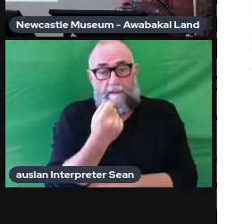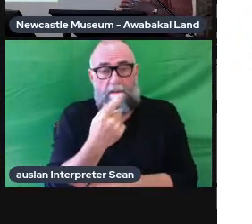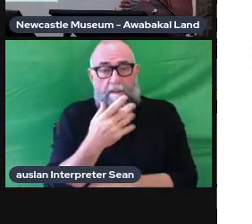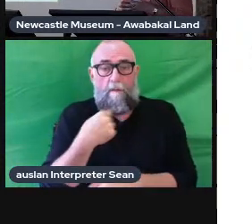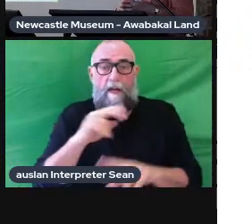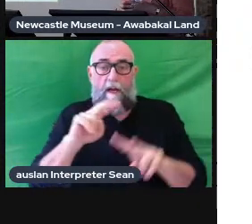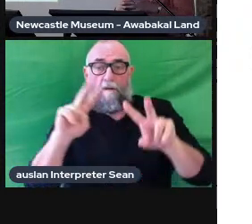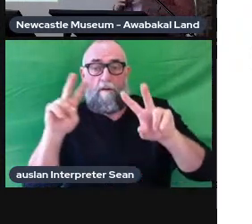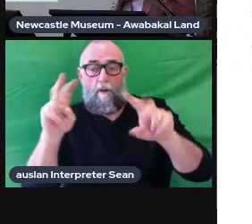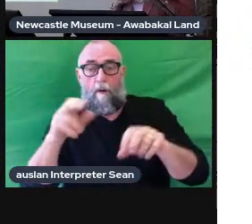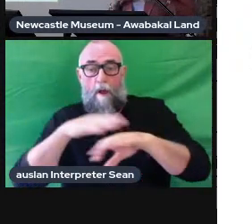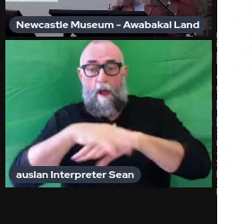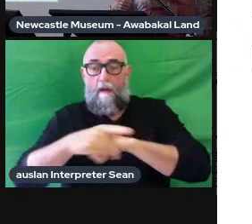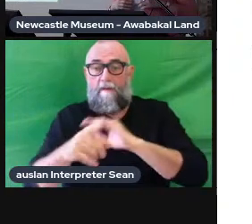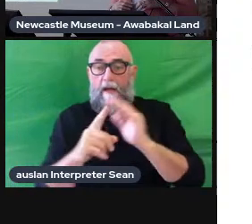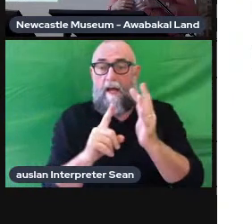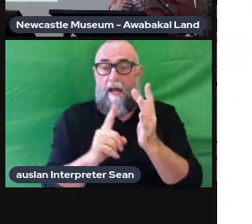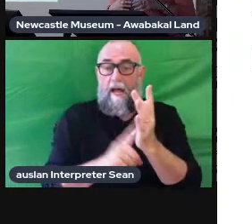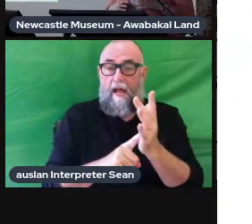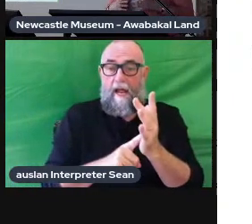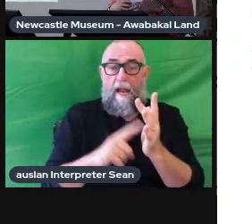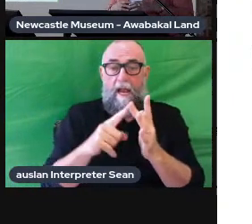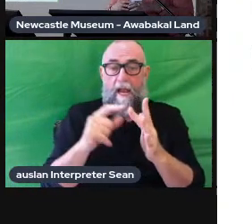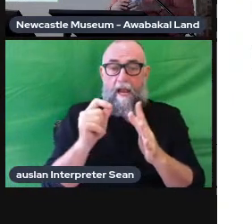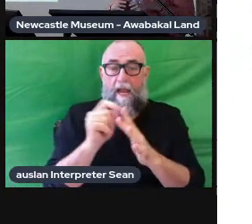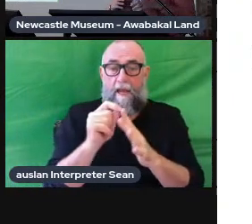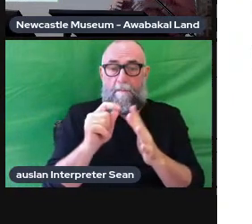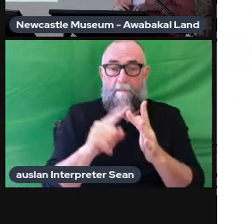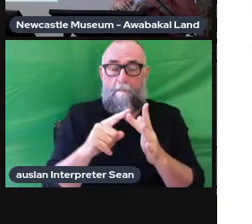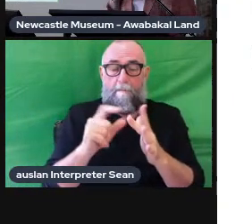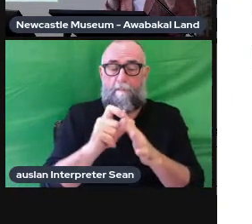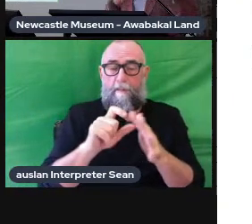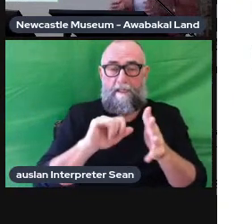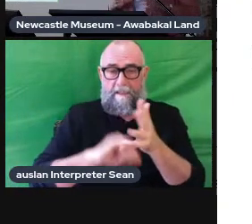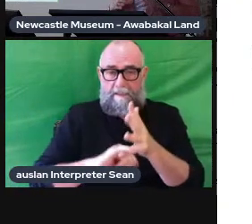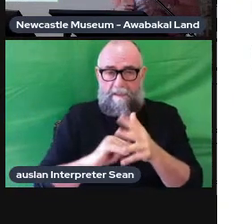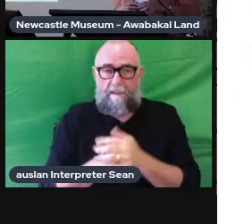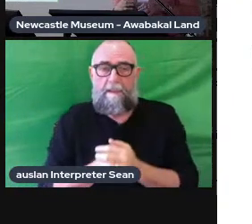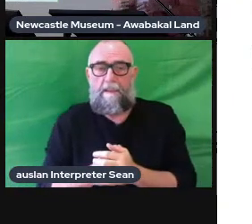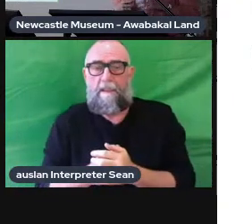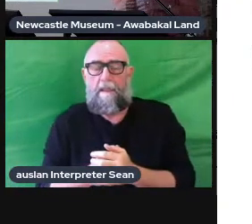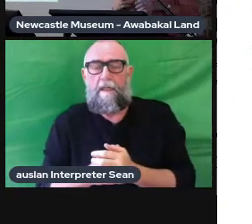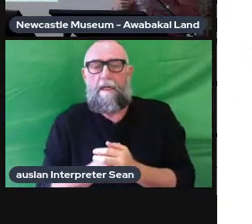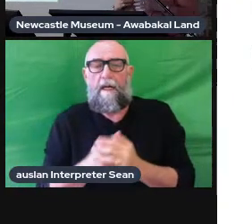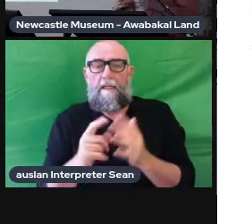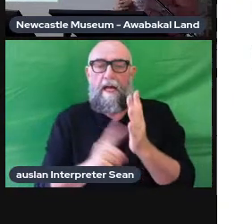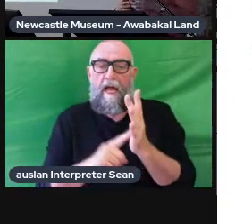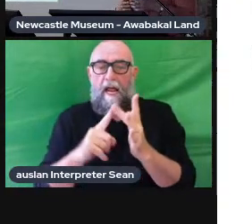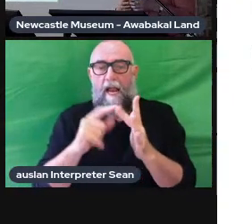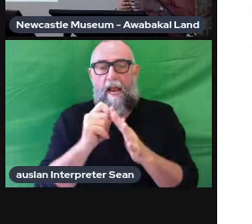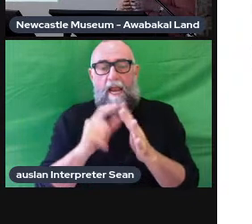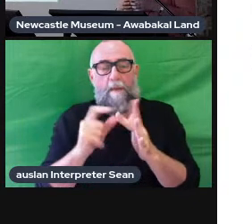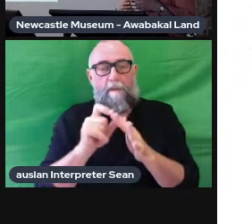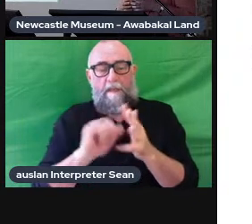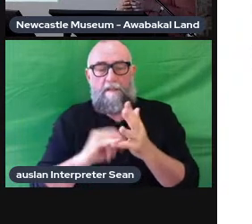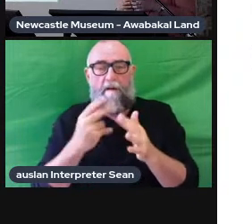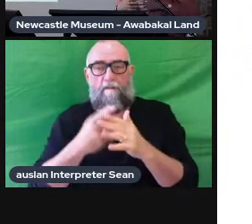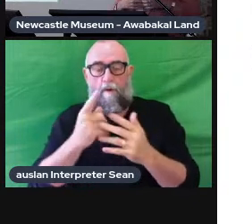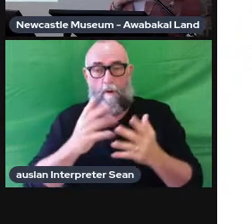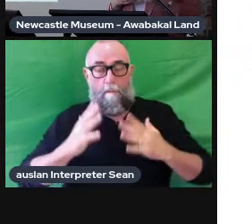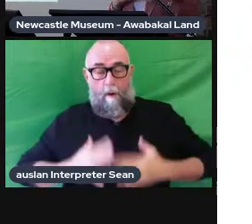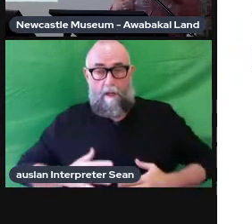that are circulating. What's really important to recognise here is that we have different types of fat in our blood